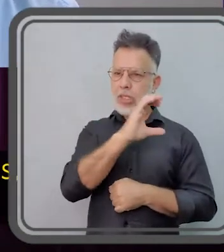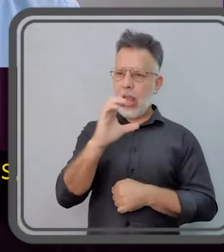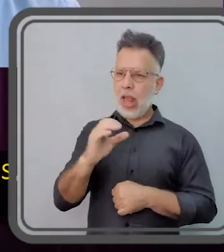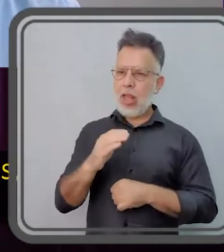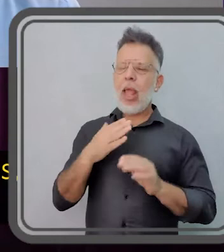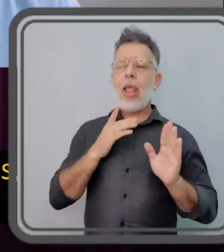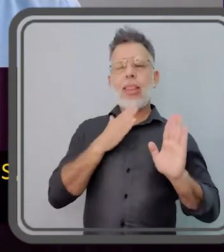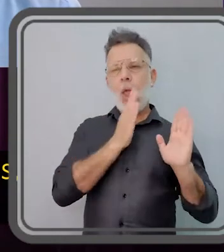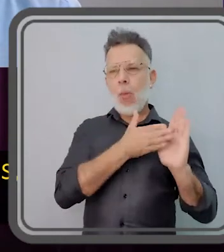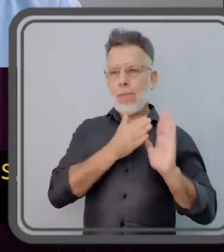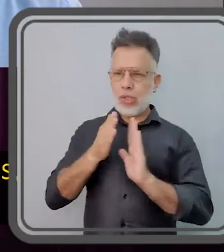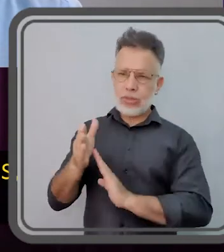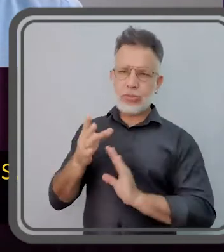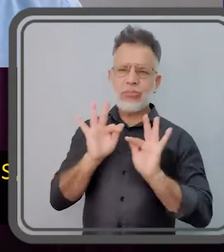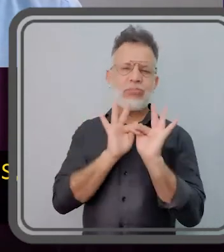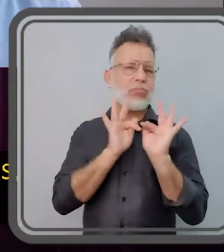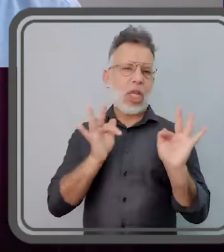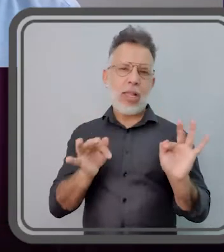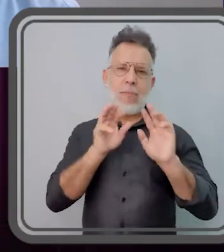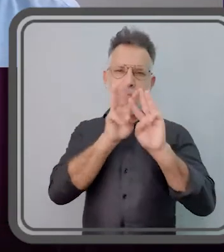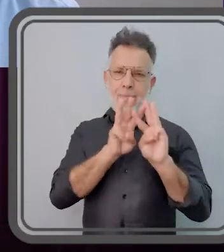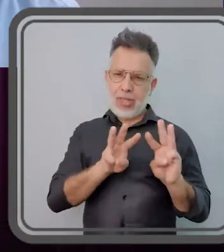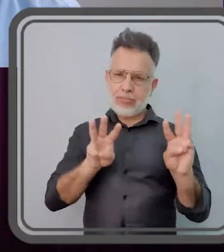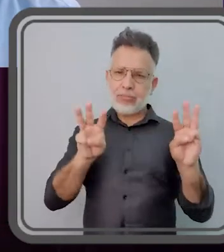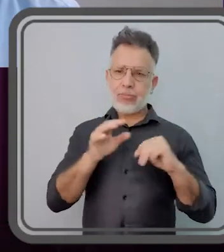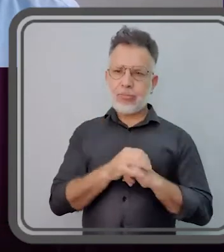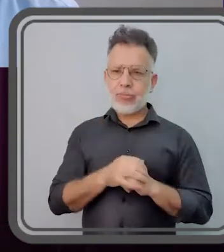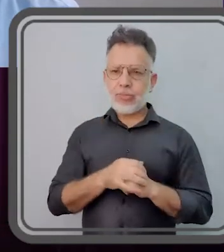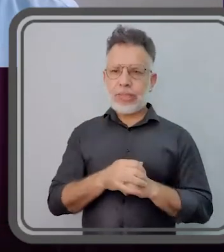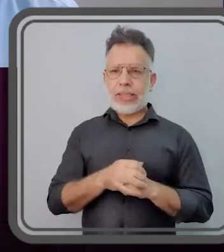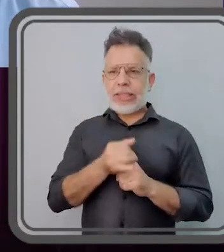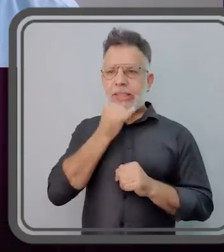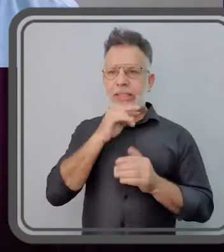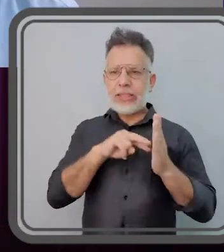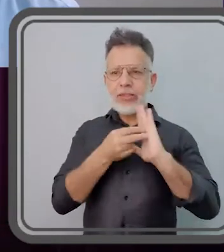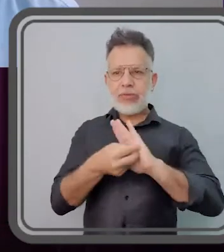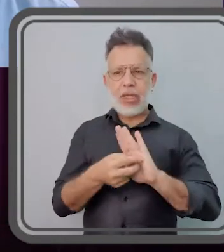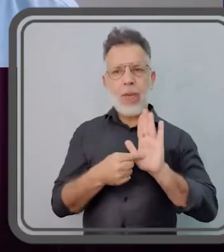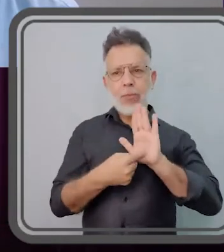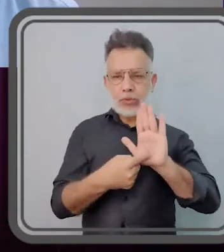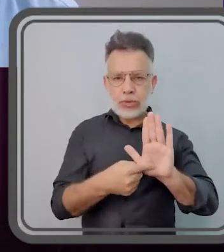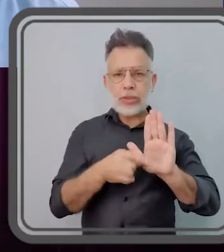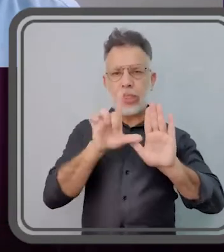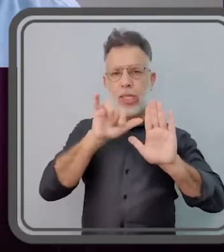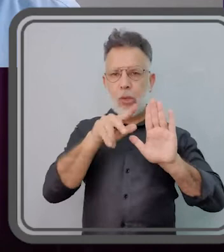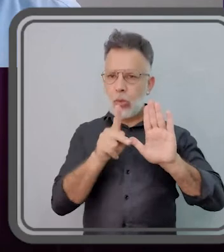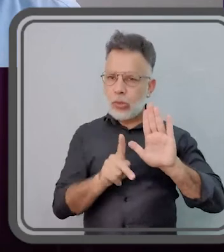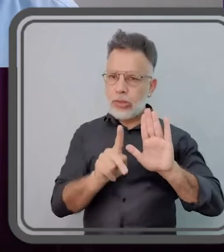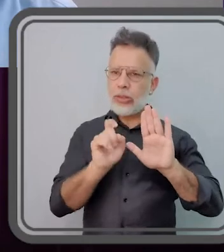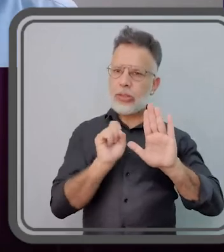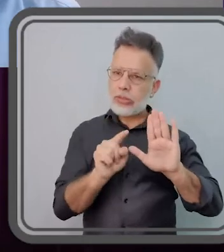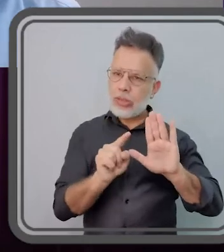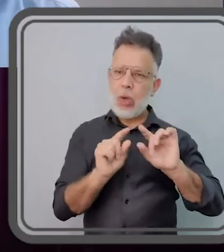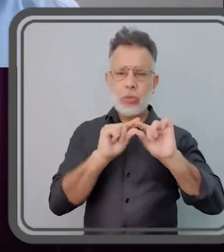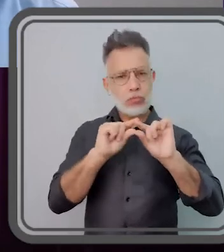very simple process. There is a website. I mean, the link is, we can show it. It's